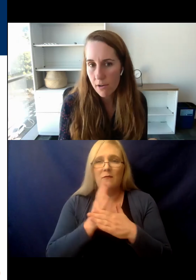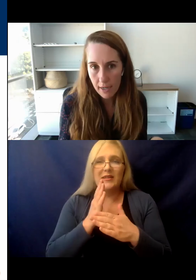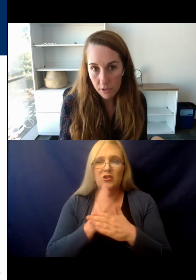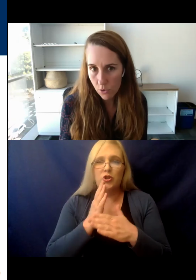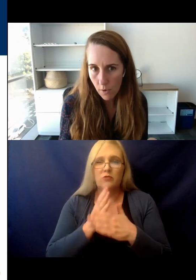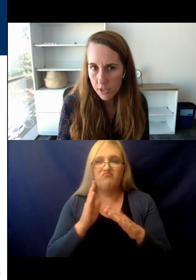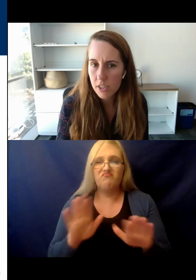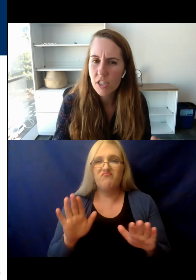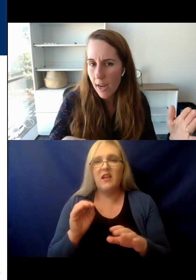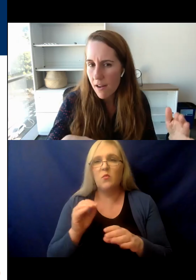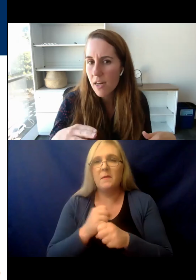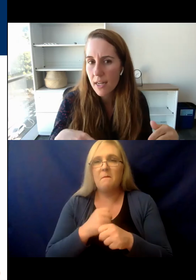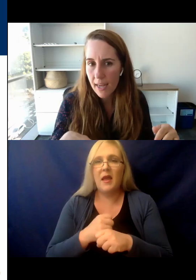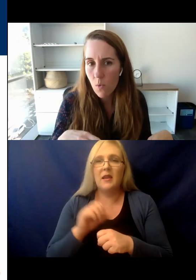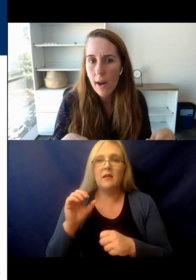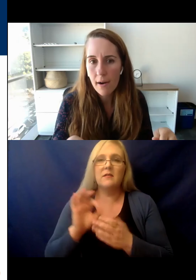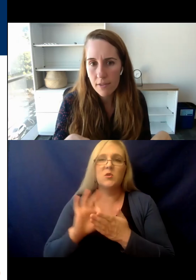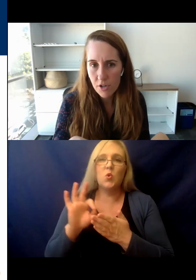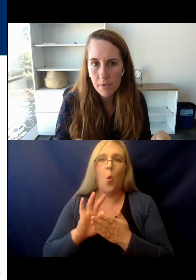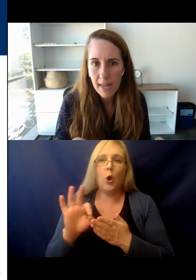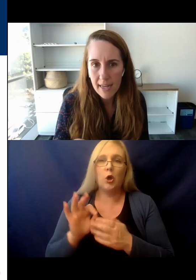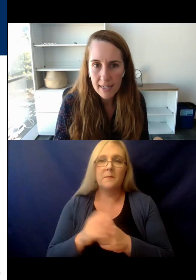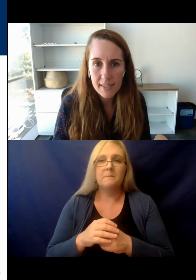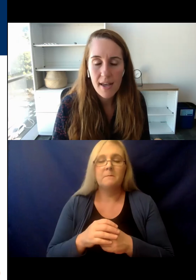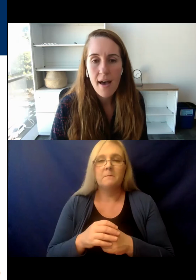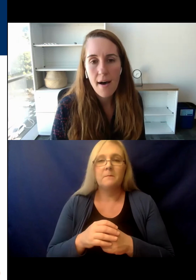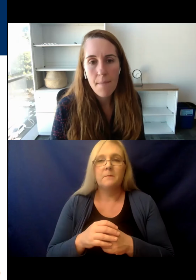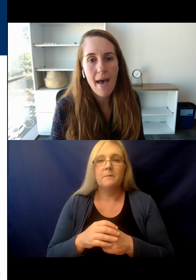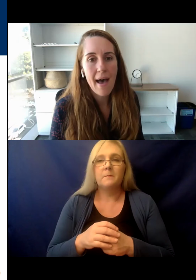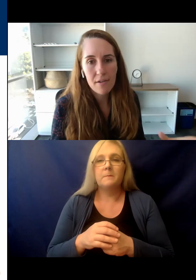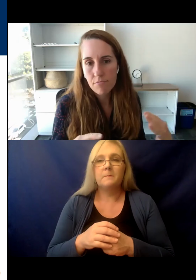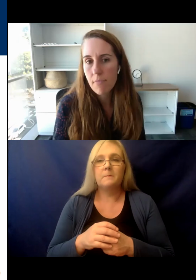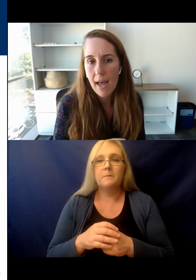we generate a score to just kind of indicate where the AAA is